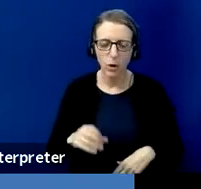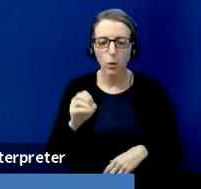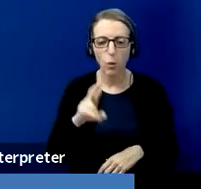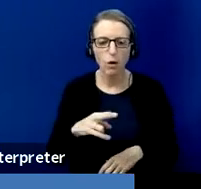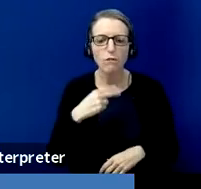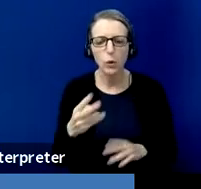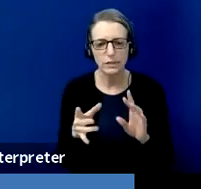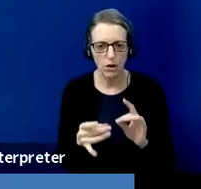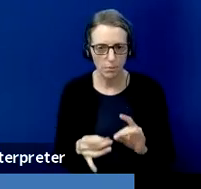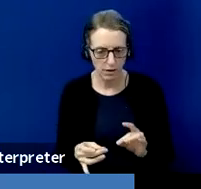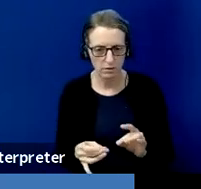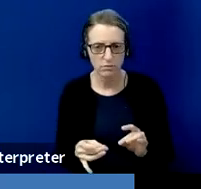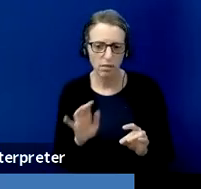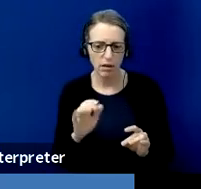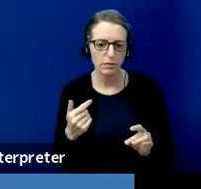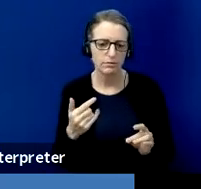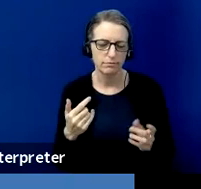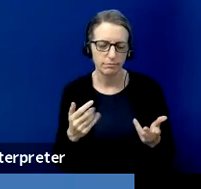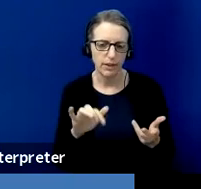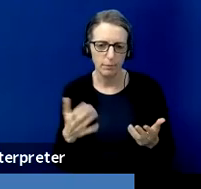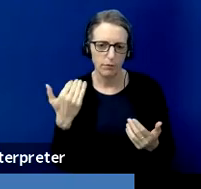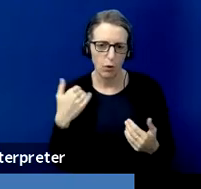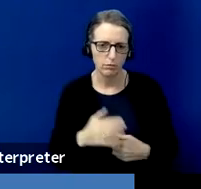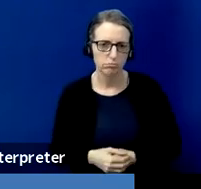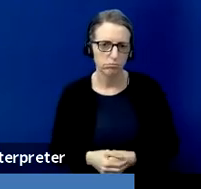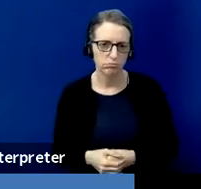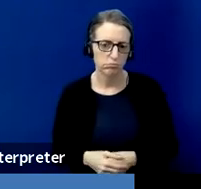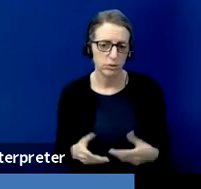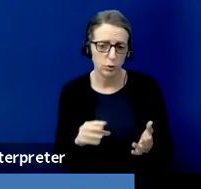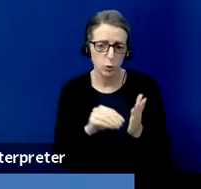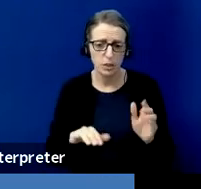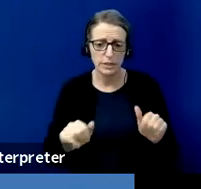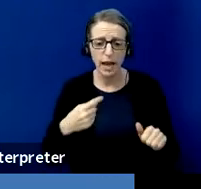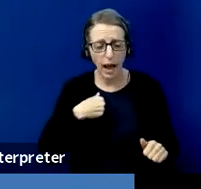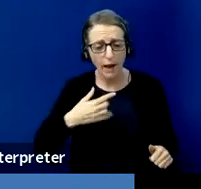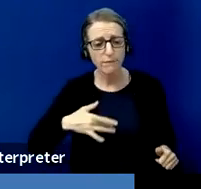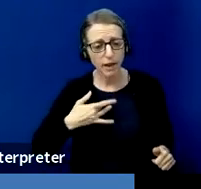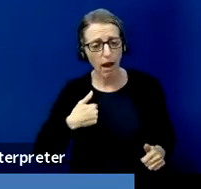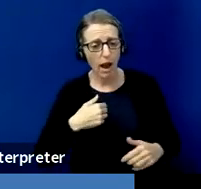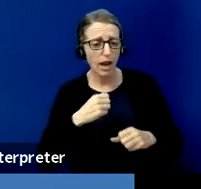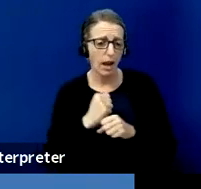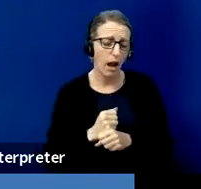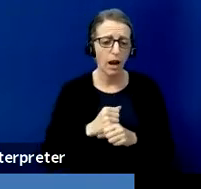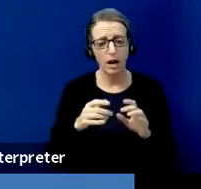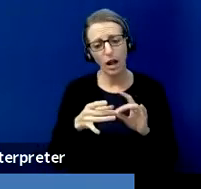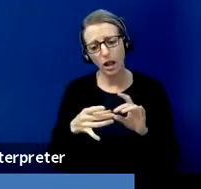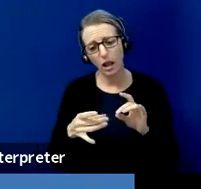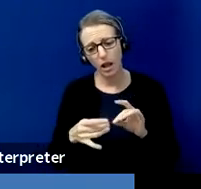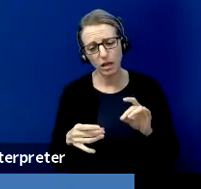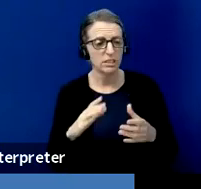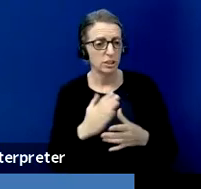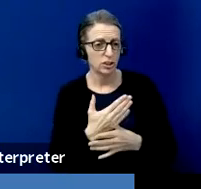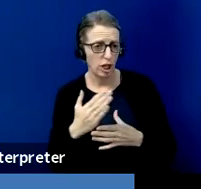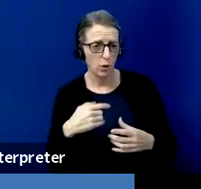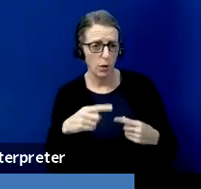comment like we've done before. So they could say, I feel I got, and share it when they post.